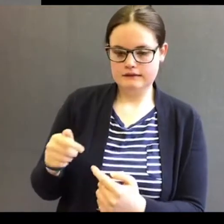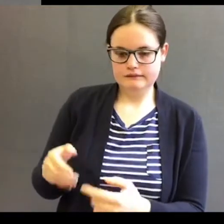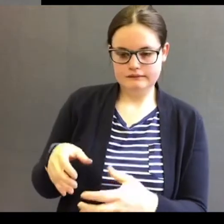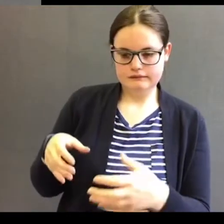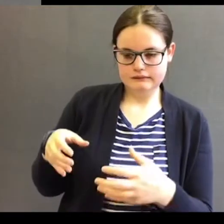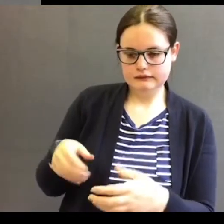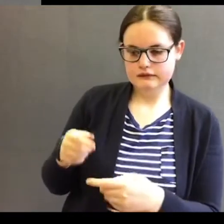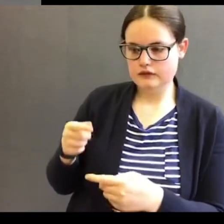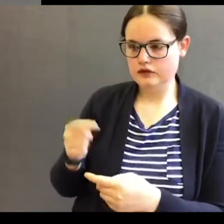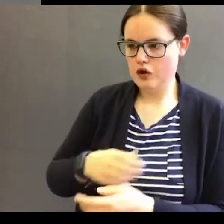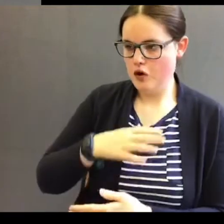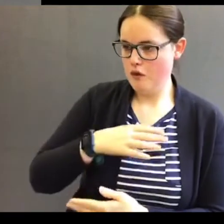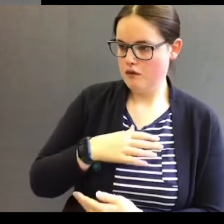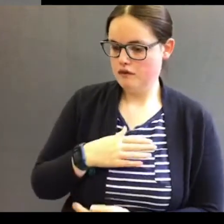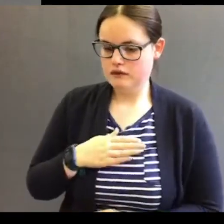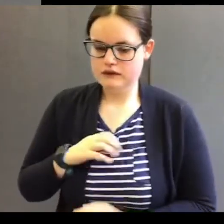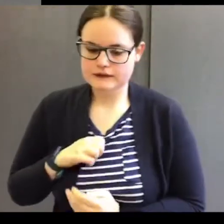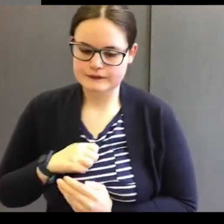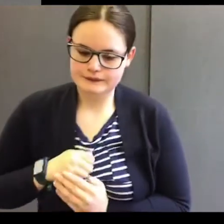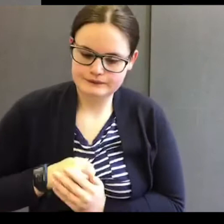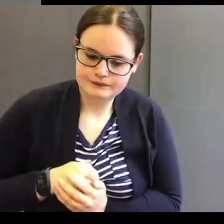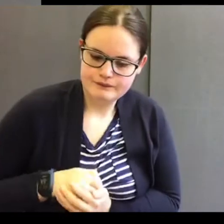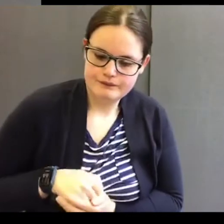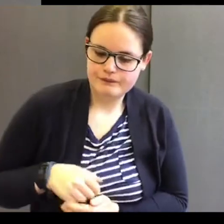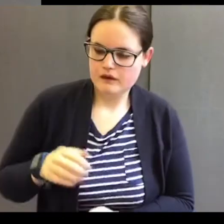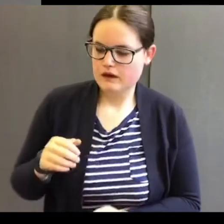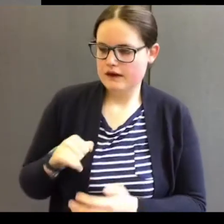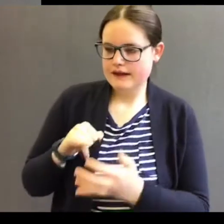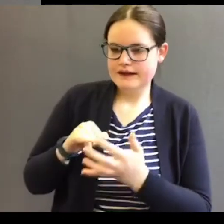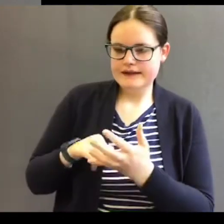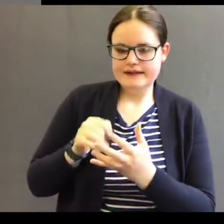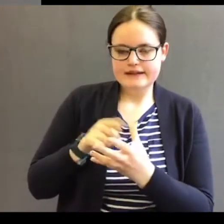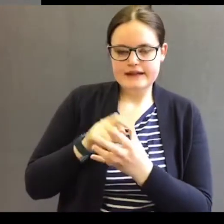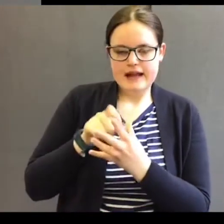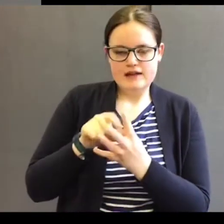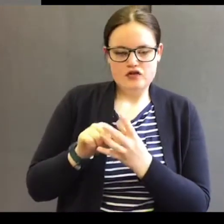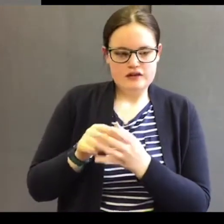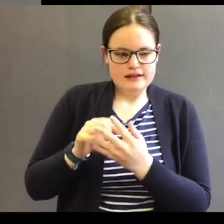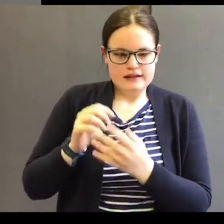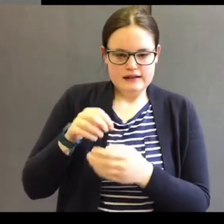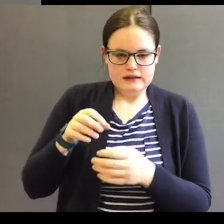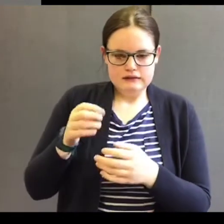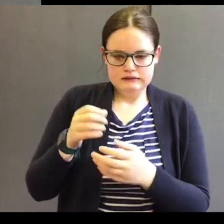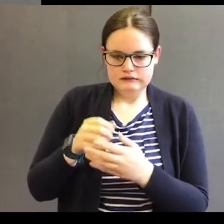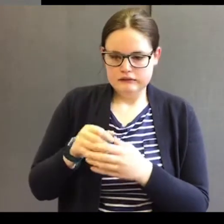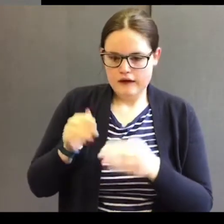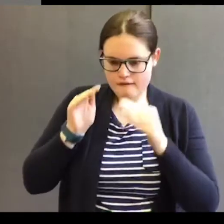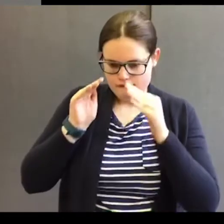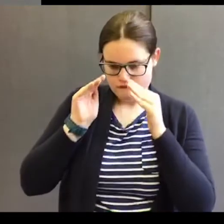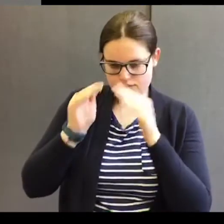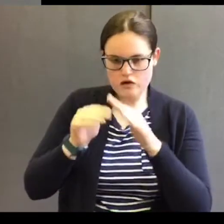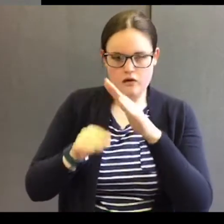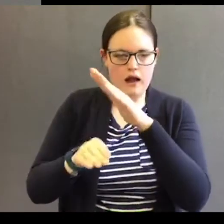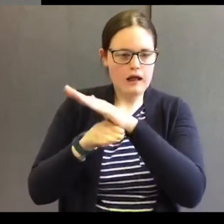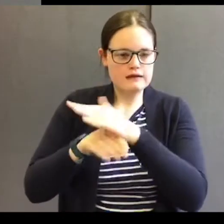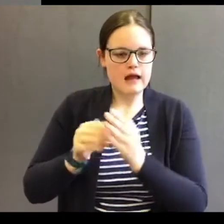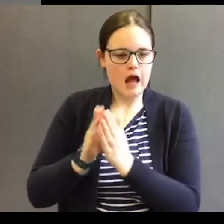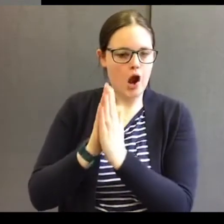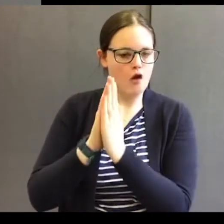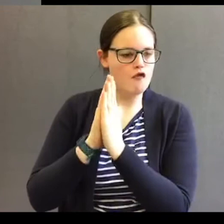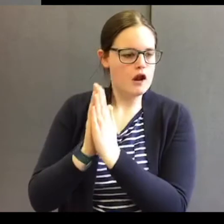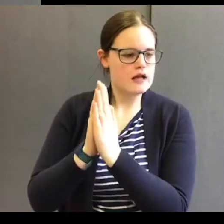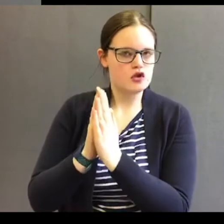forces, two wills. The Sadducees, who focused on the outward